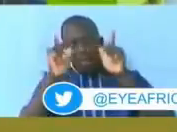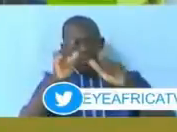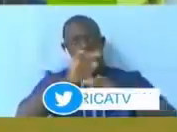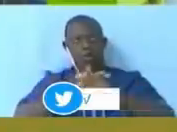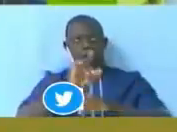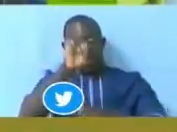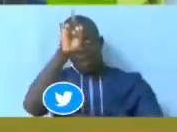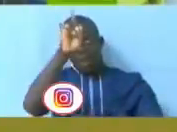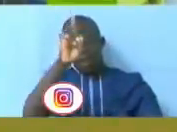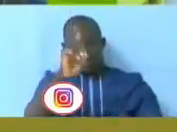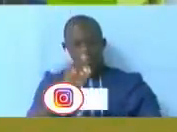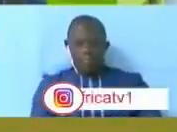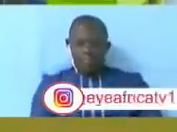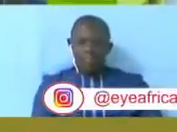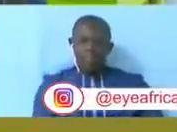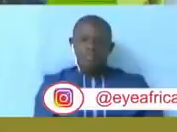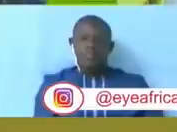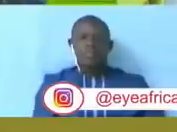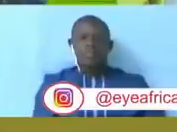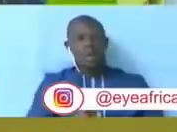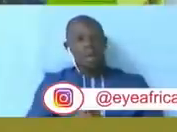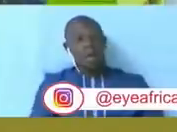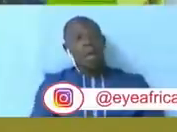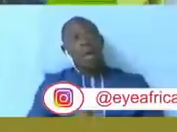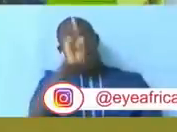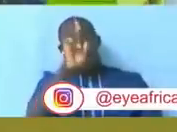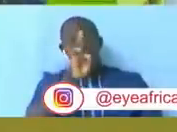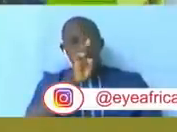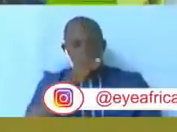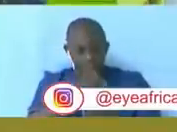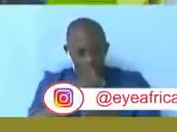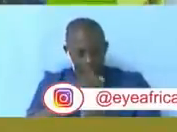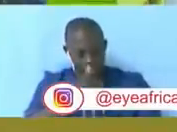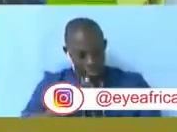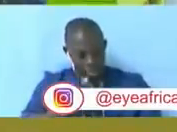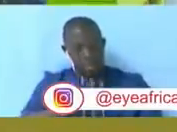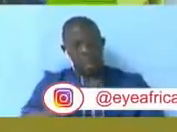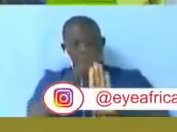Almighty. He was the creator who protected me and guided me